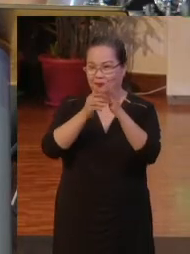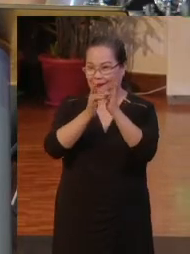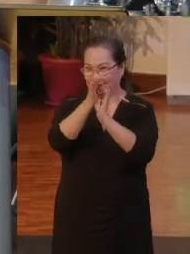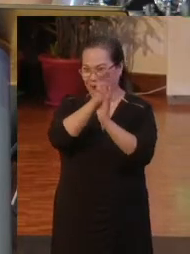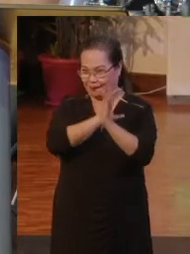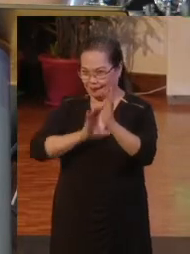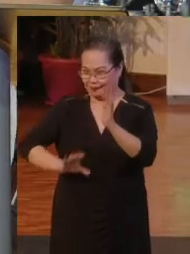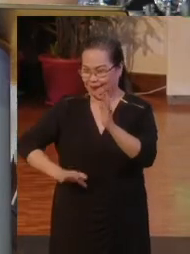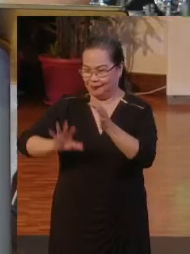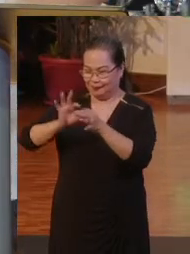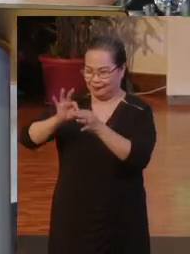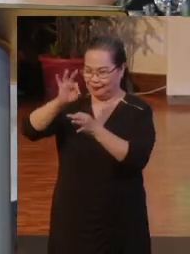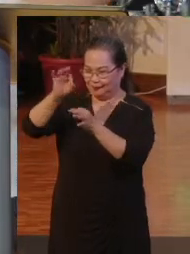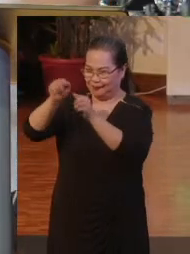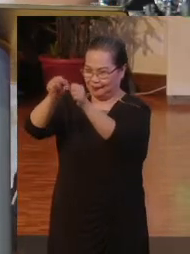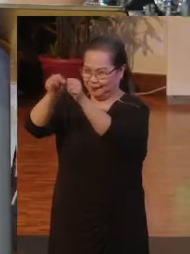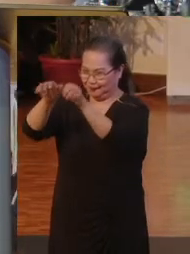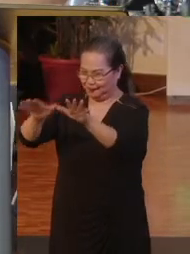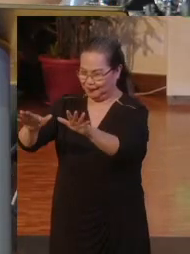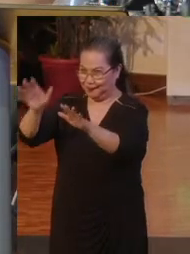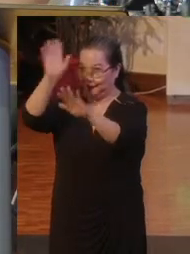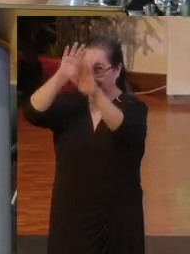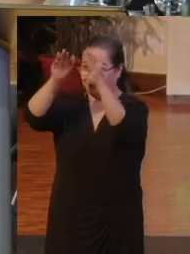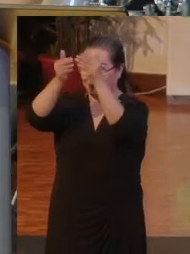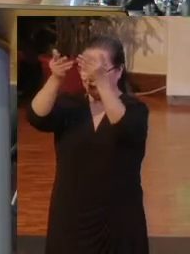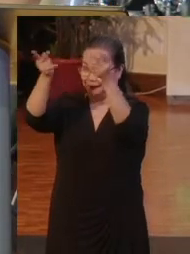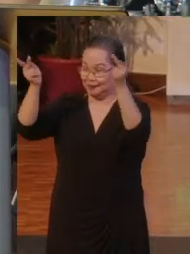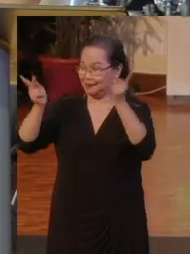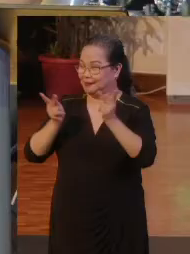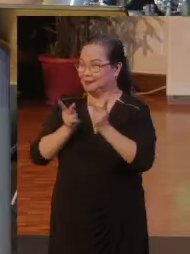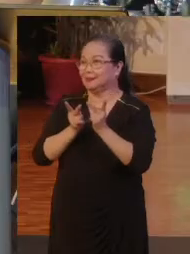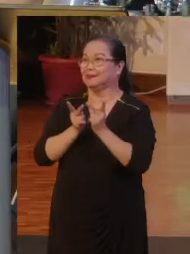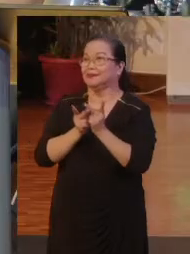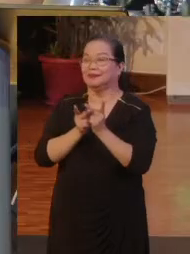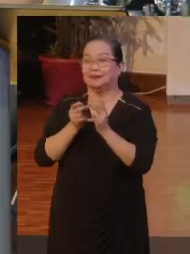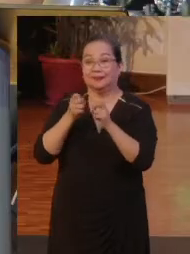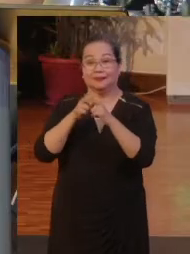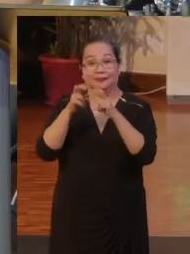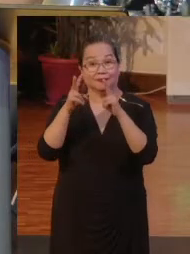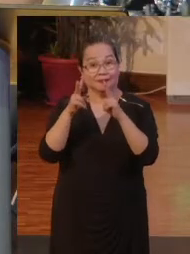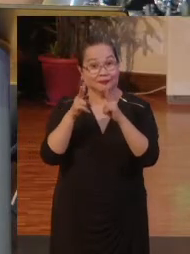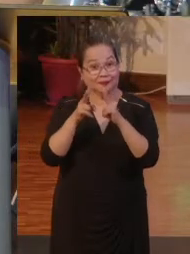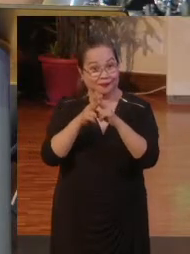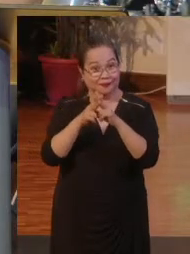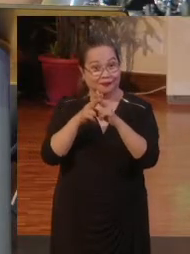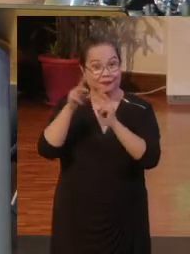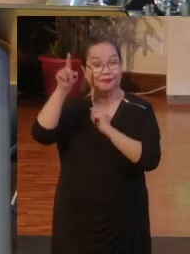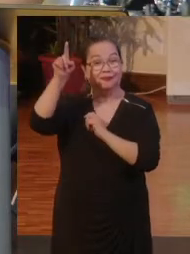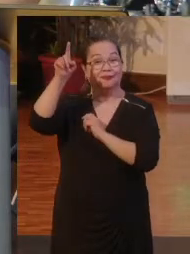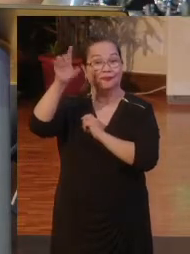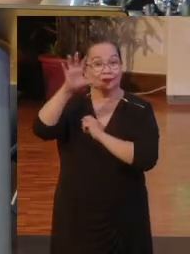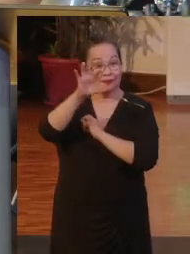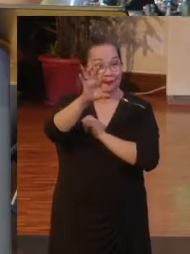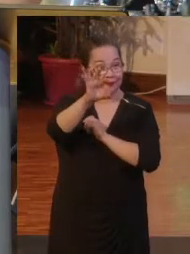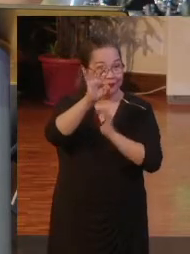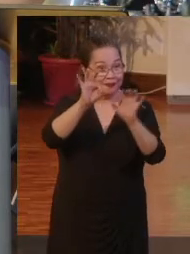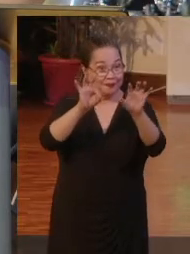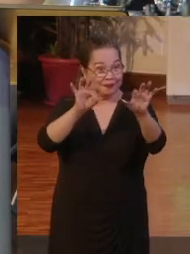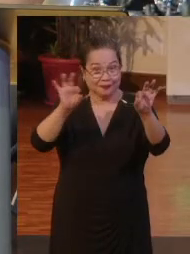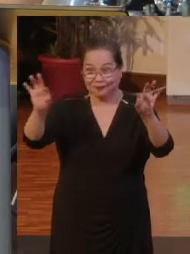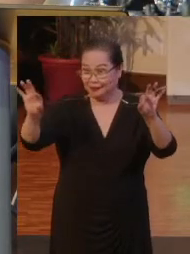every spiritual blessing in the heavenly places, even as He chose us in